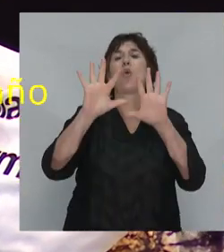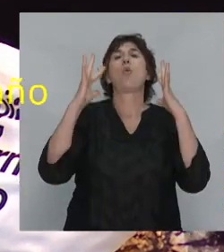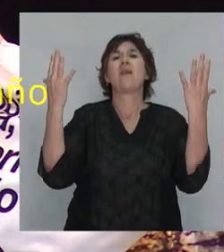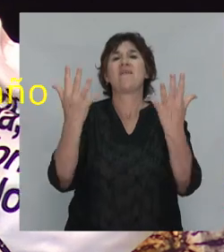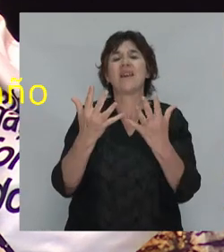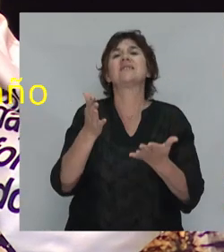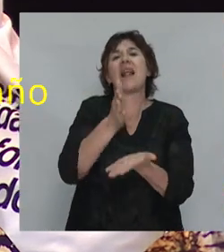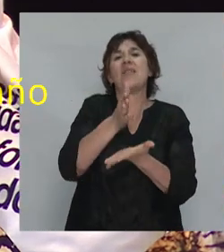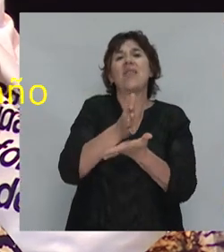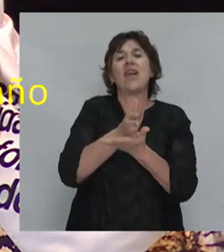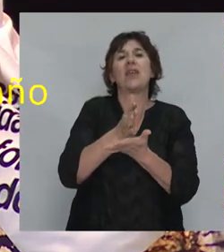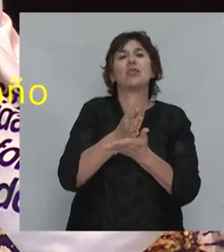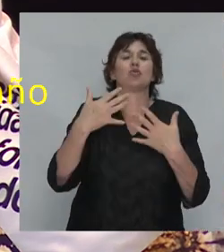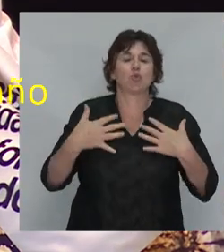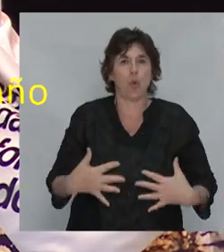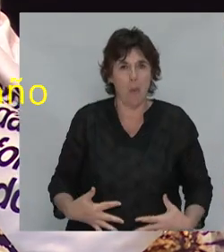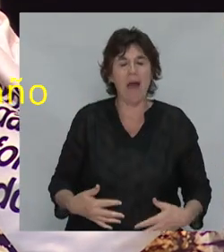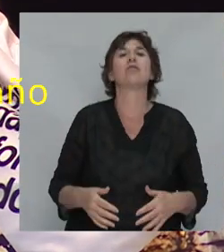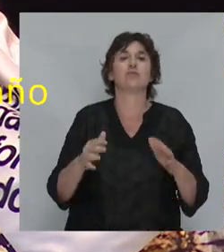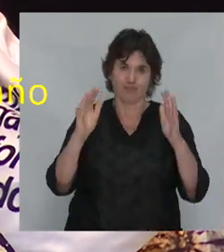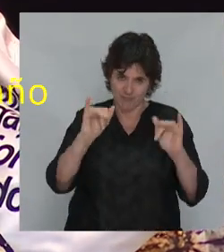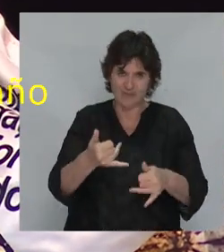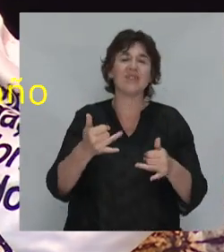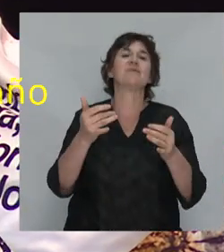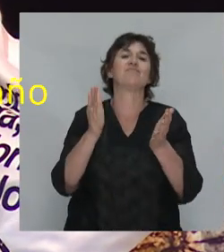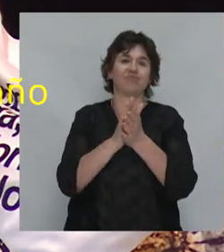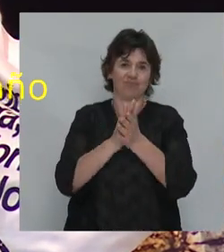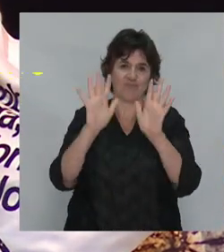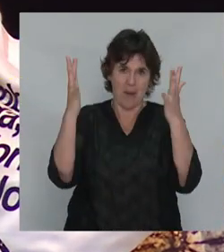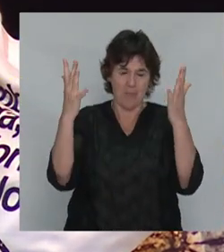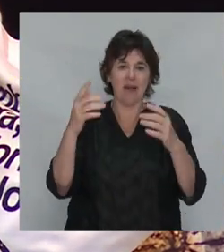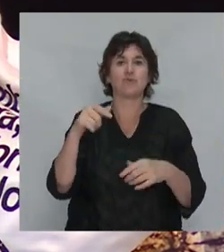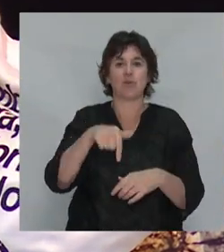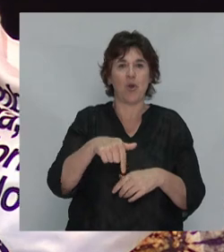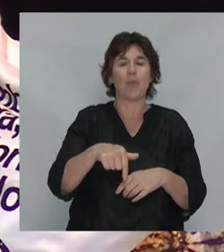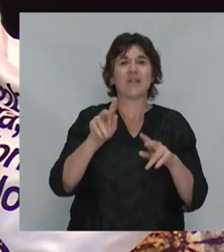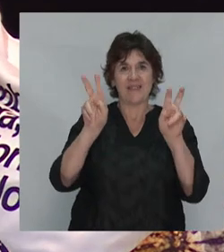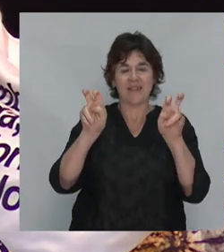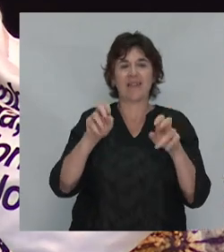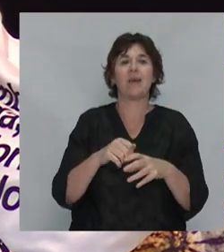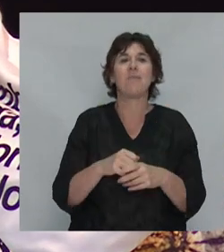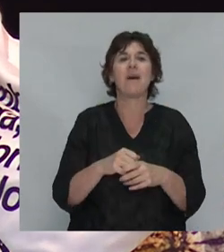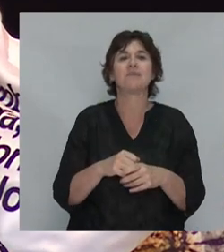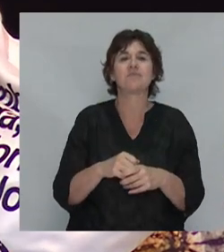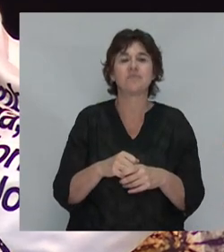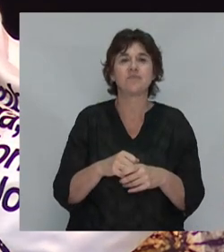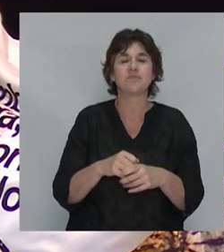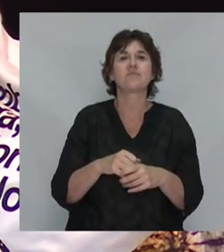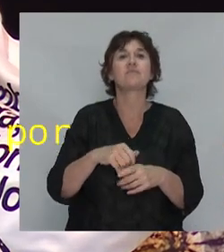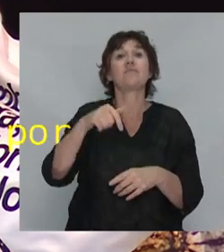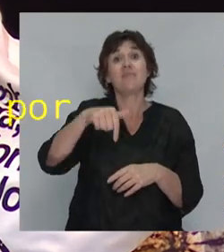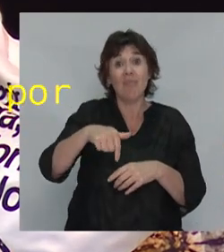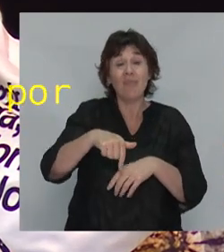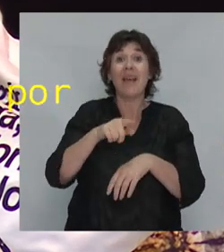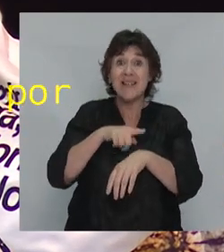Absolutely. And this is the time again where the core values that